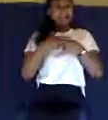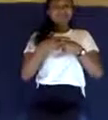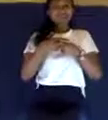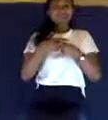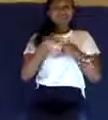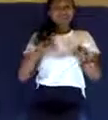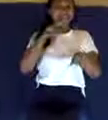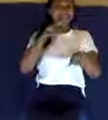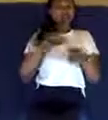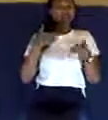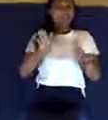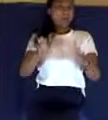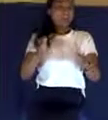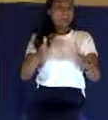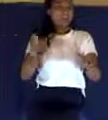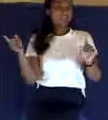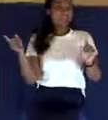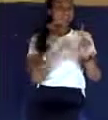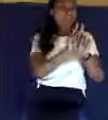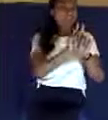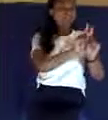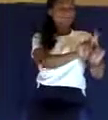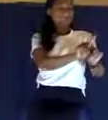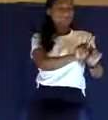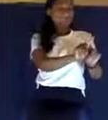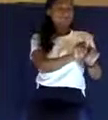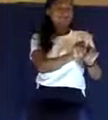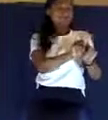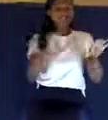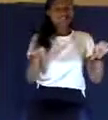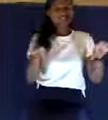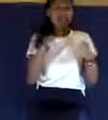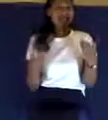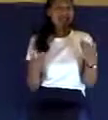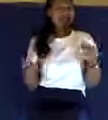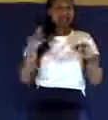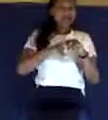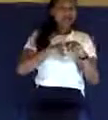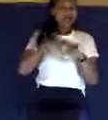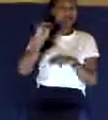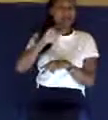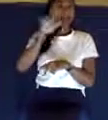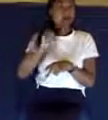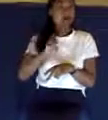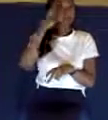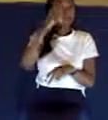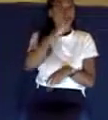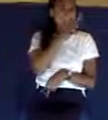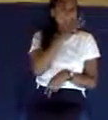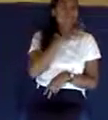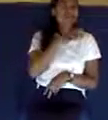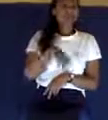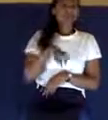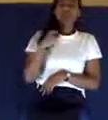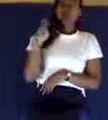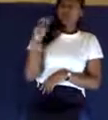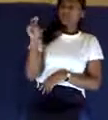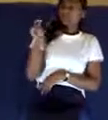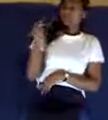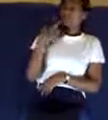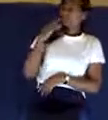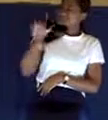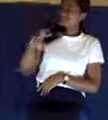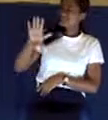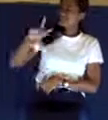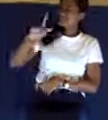mile for her mother. And look at verse 15. And she said, behold, thy sister-in-law is going back unto her people and unto her gods.